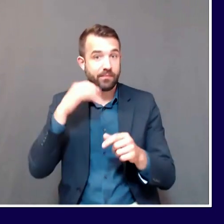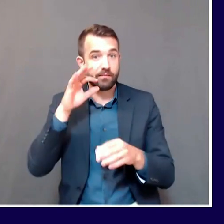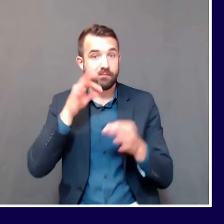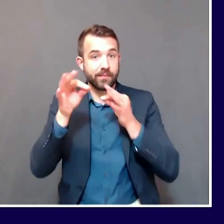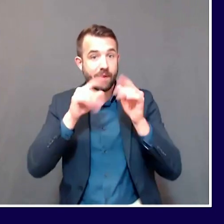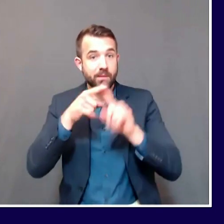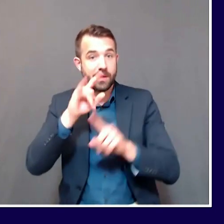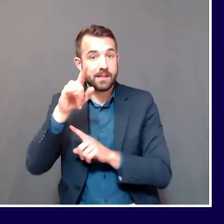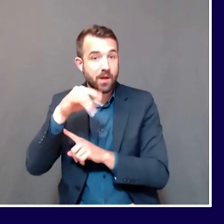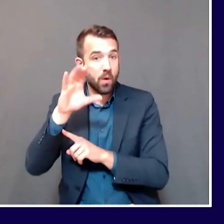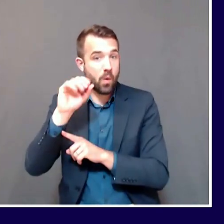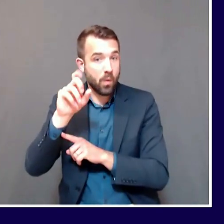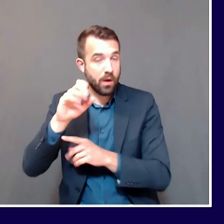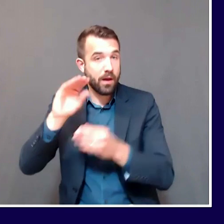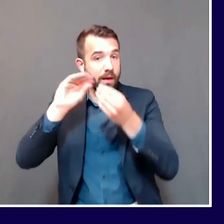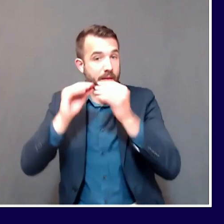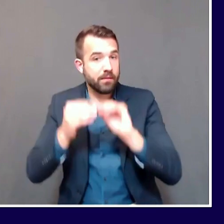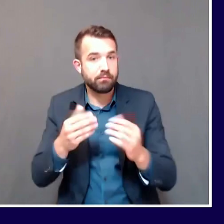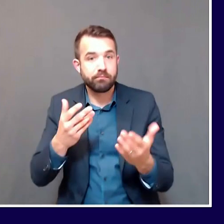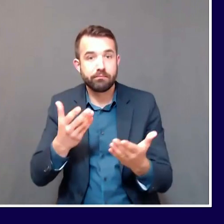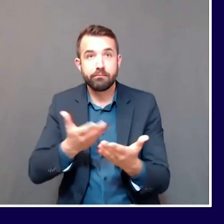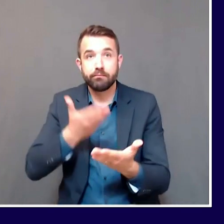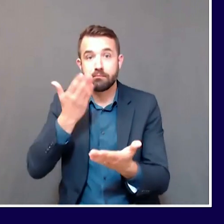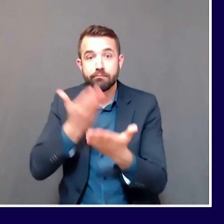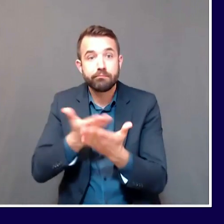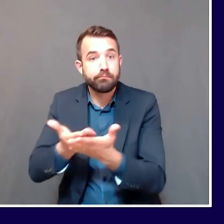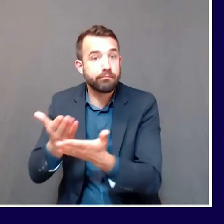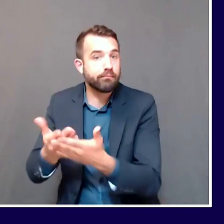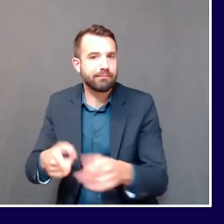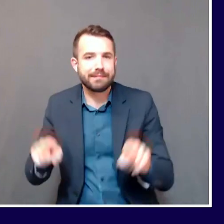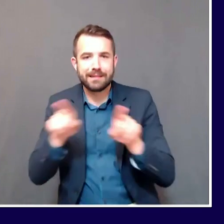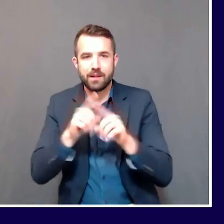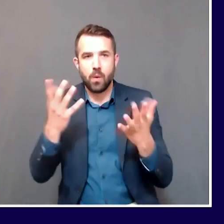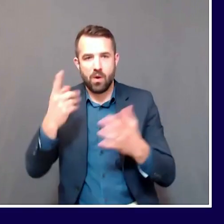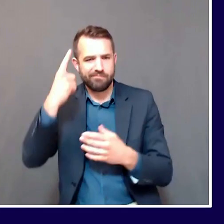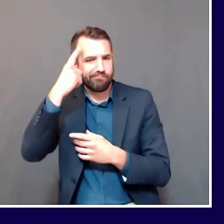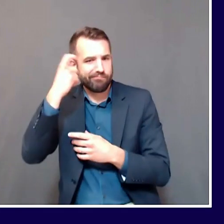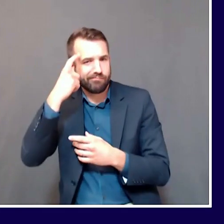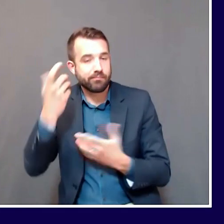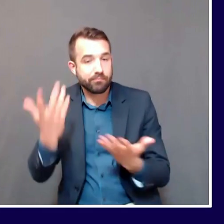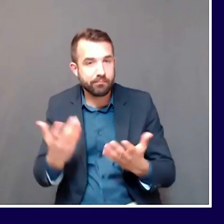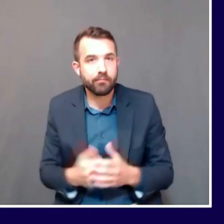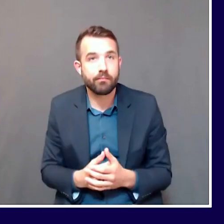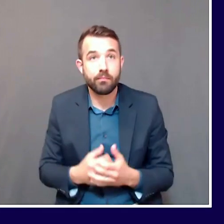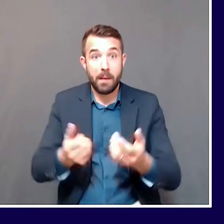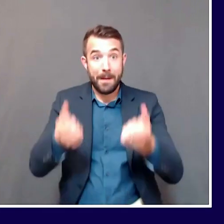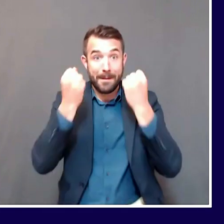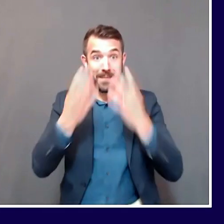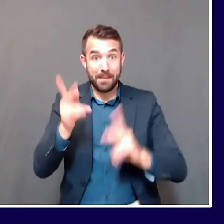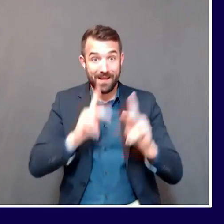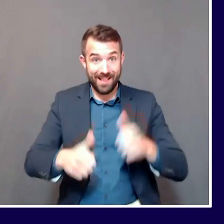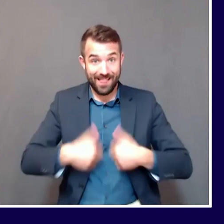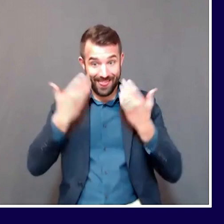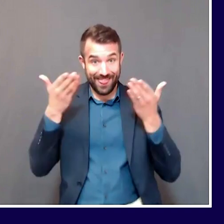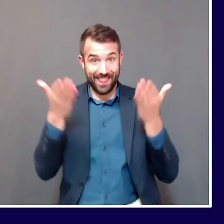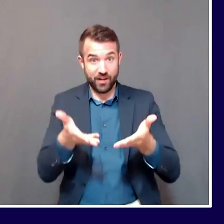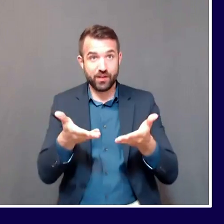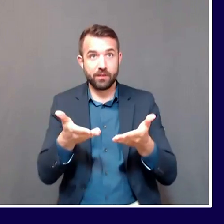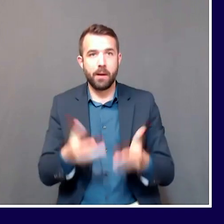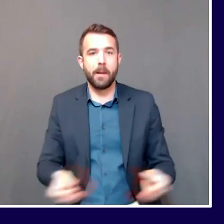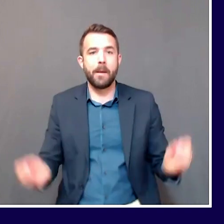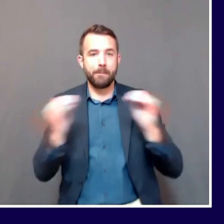us had suspected was going on, which is highly dense populated areas have more cases of